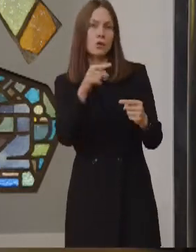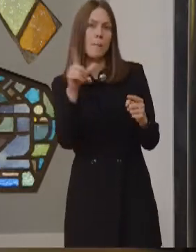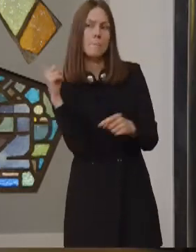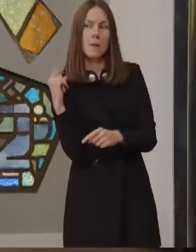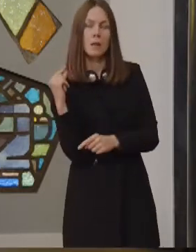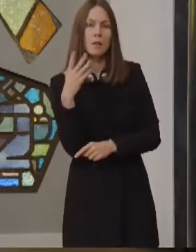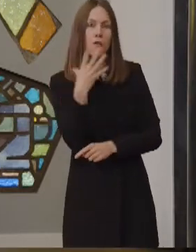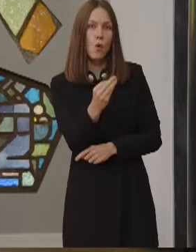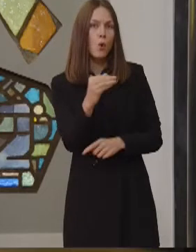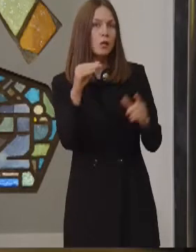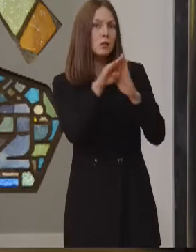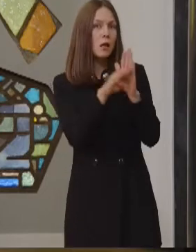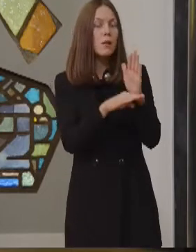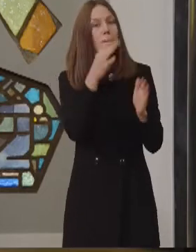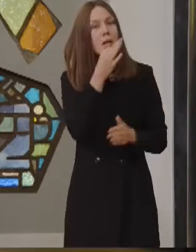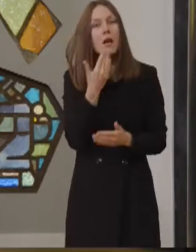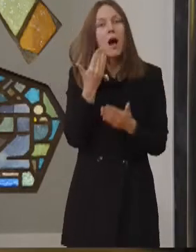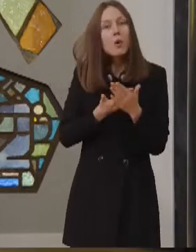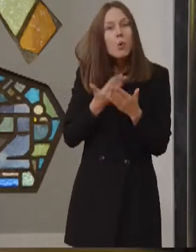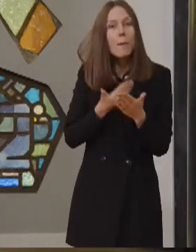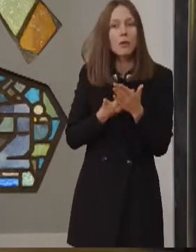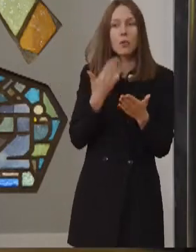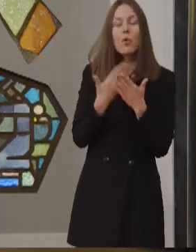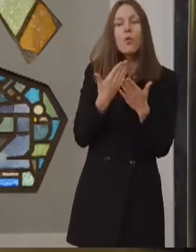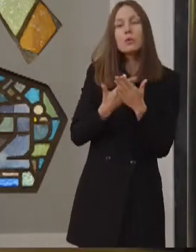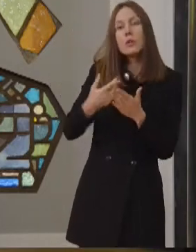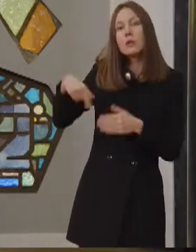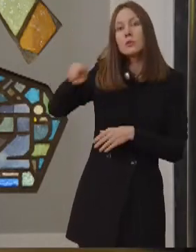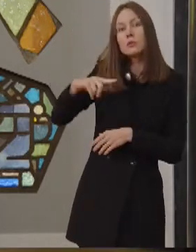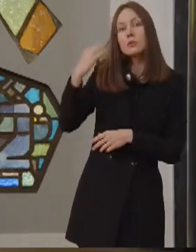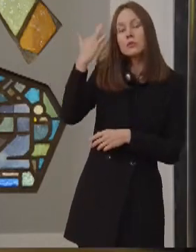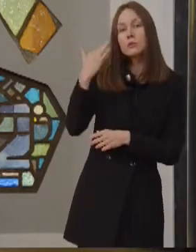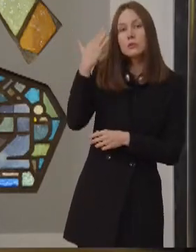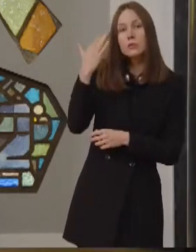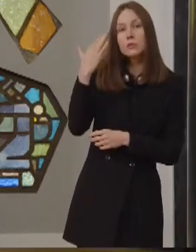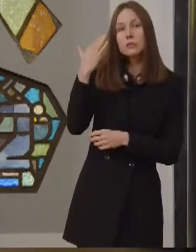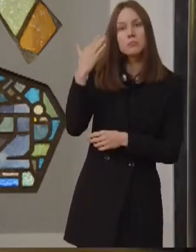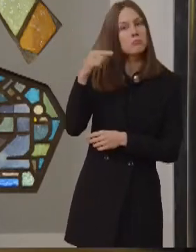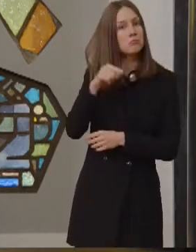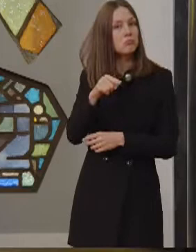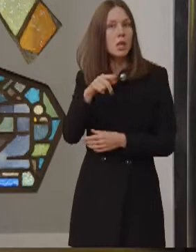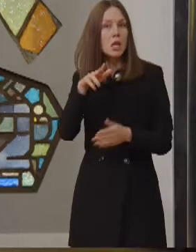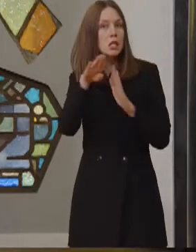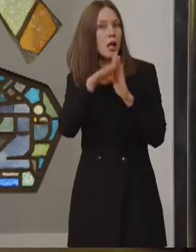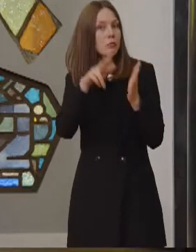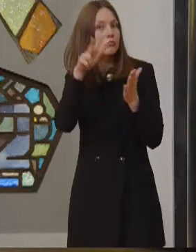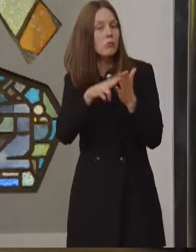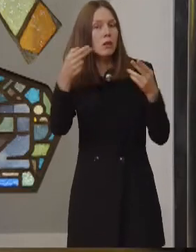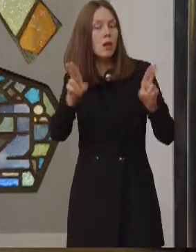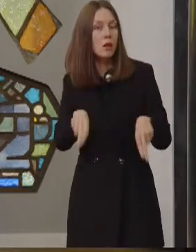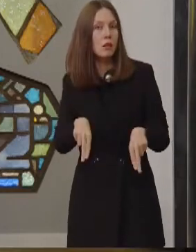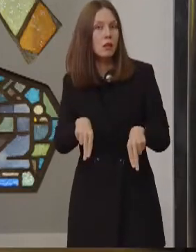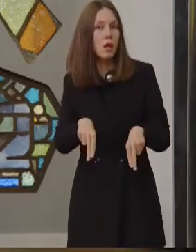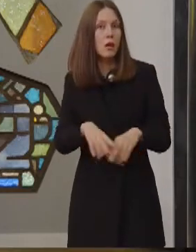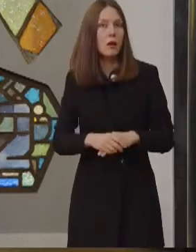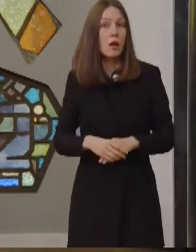voted against the law on partnership. So I would be happy to hear your arguments why you thought that there was no need to adopt this